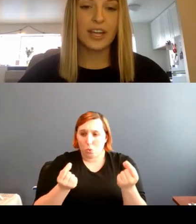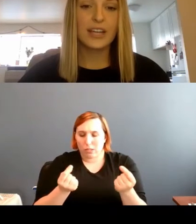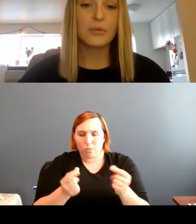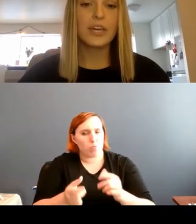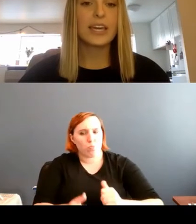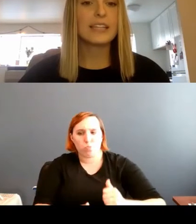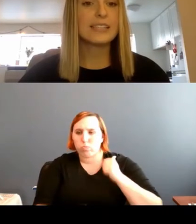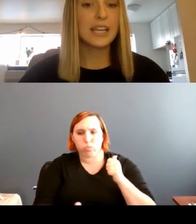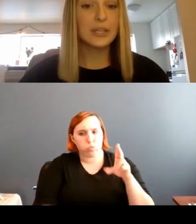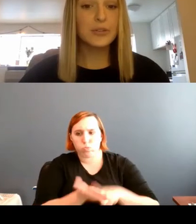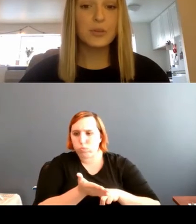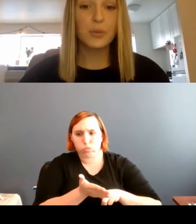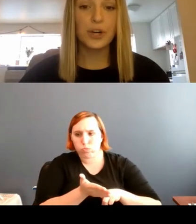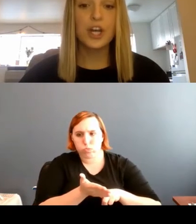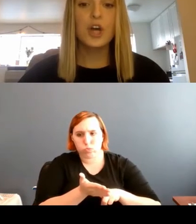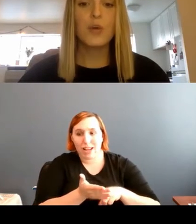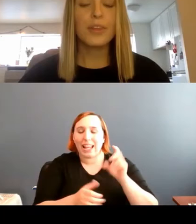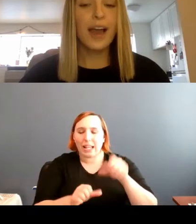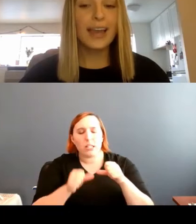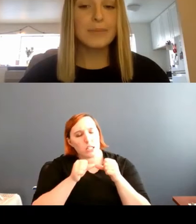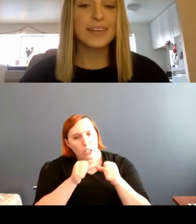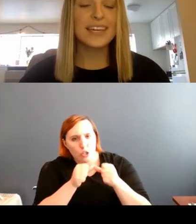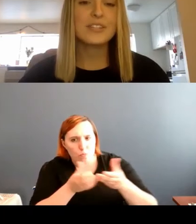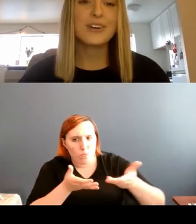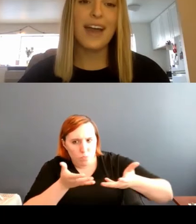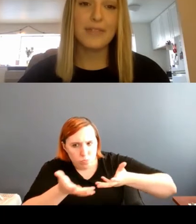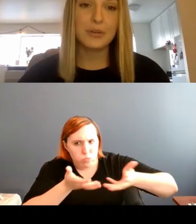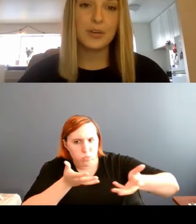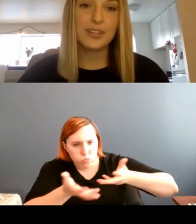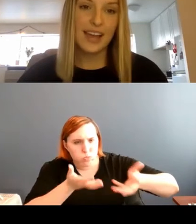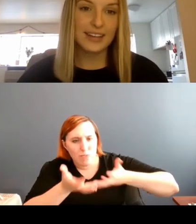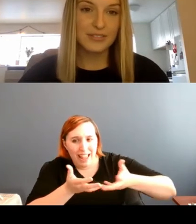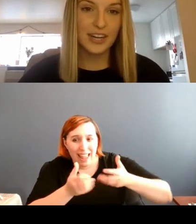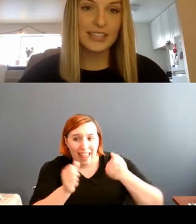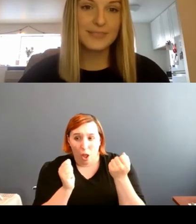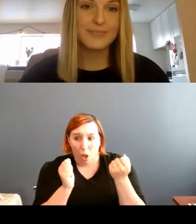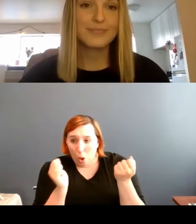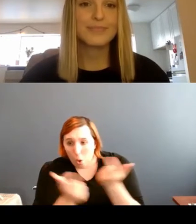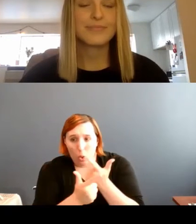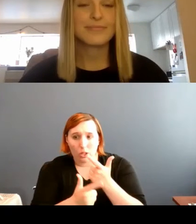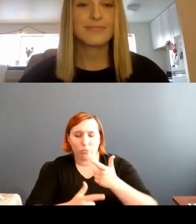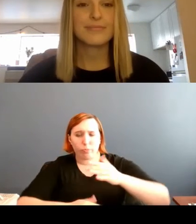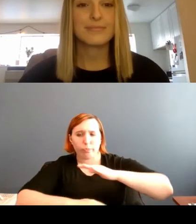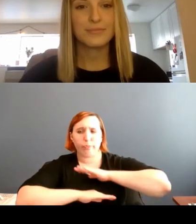off on it. We can continue to work with the IEP until everyone is satisfied.